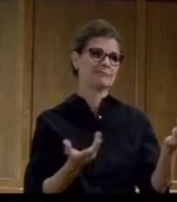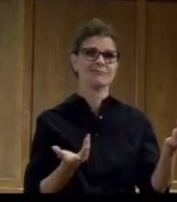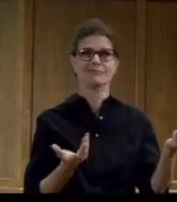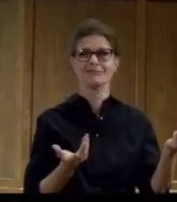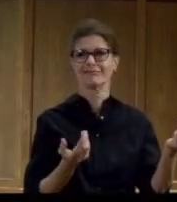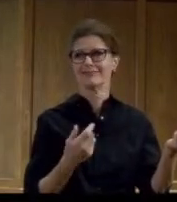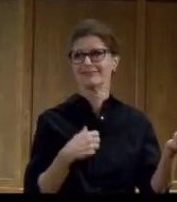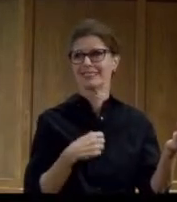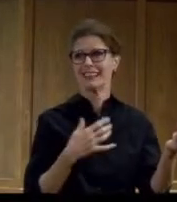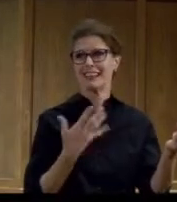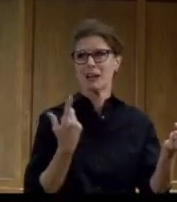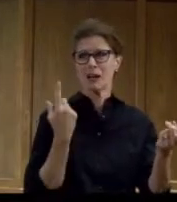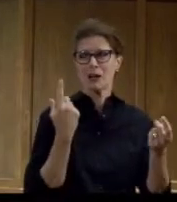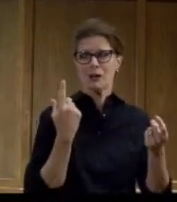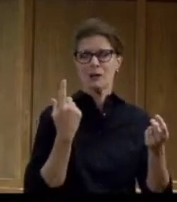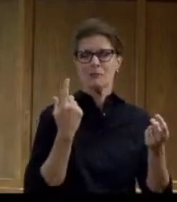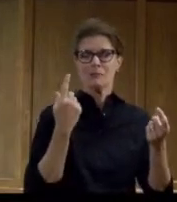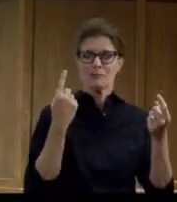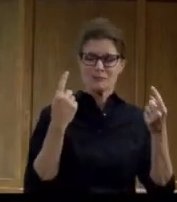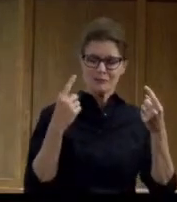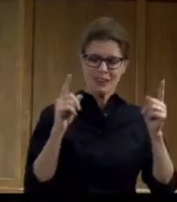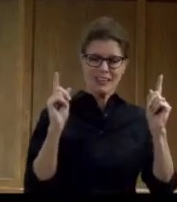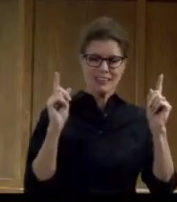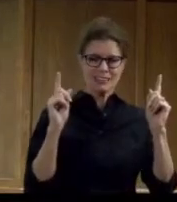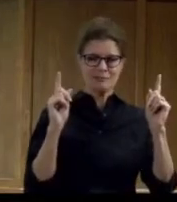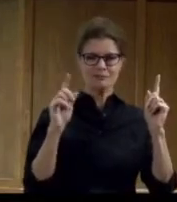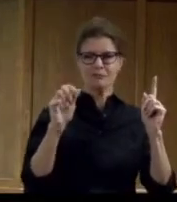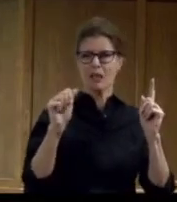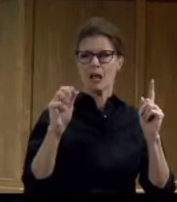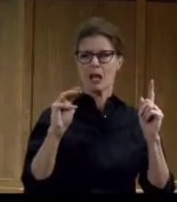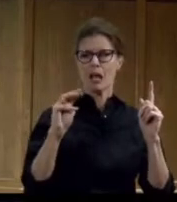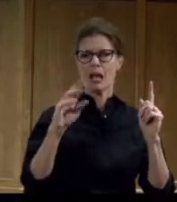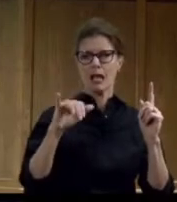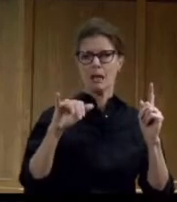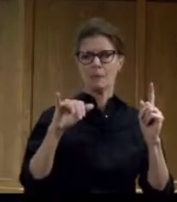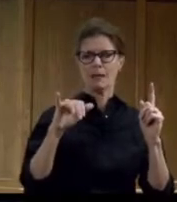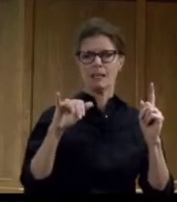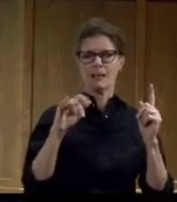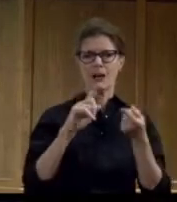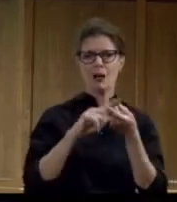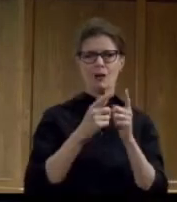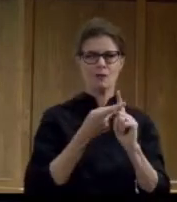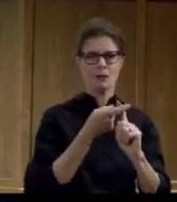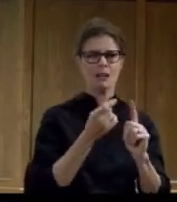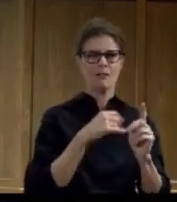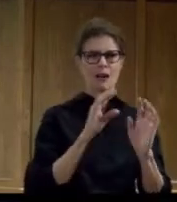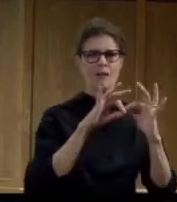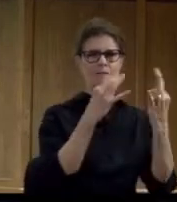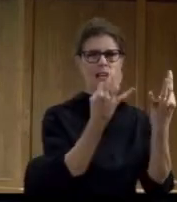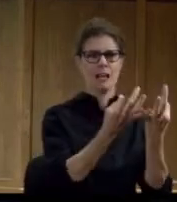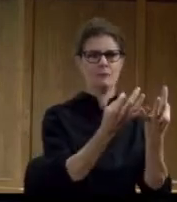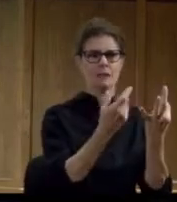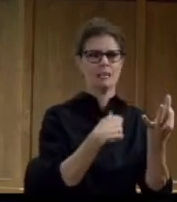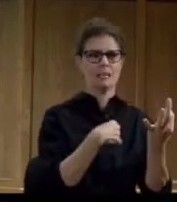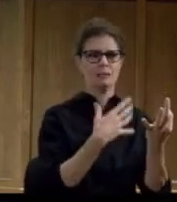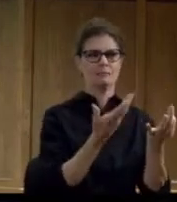reached a low moment when Amy Roberts, wife of our young adults minister, Daniel Roberts, she